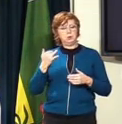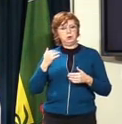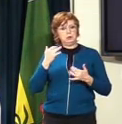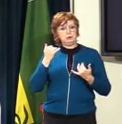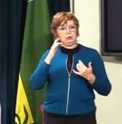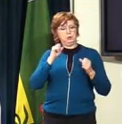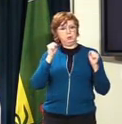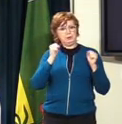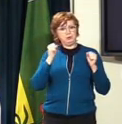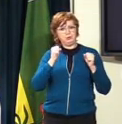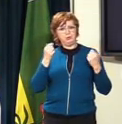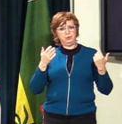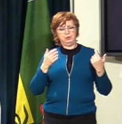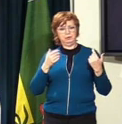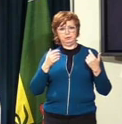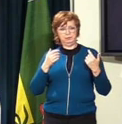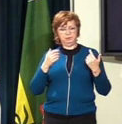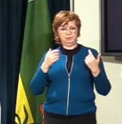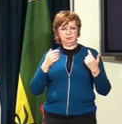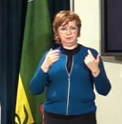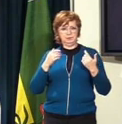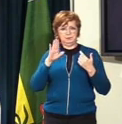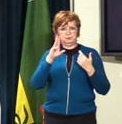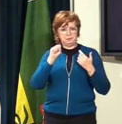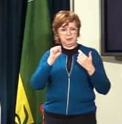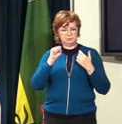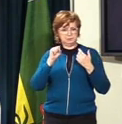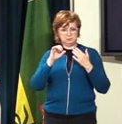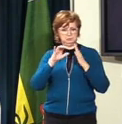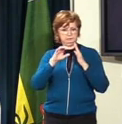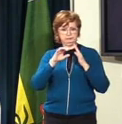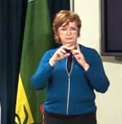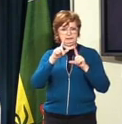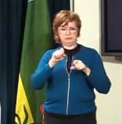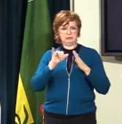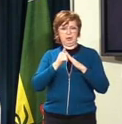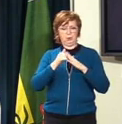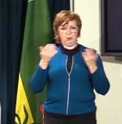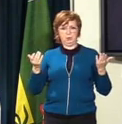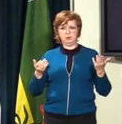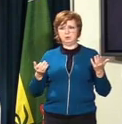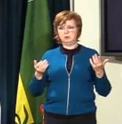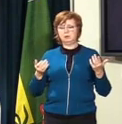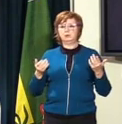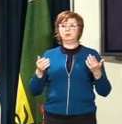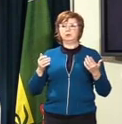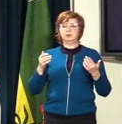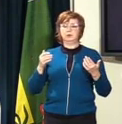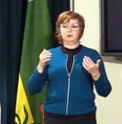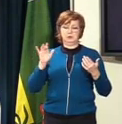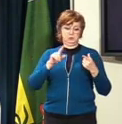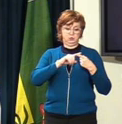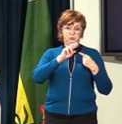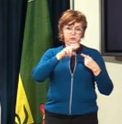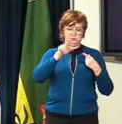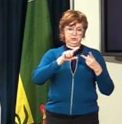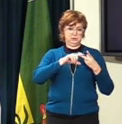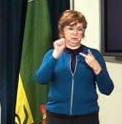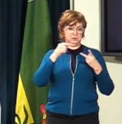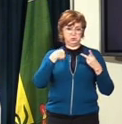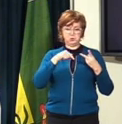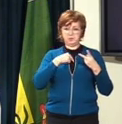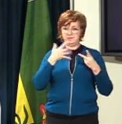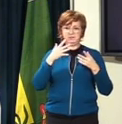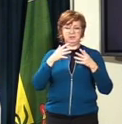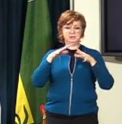is also a factor, as you know, and that's one of the reasons with the Saskatoon Regina facilities, we chose facilities that we could get people indoors as quickly as possible and